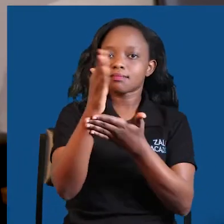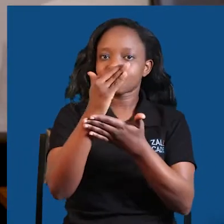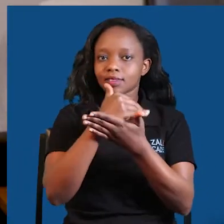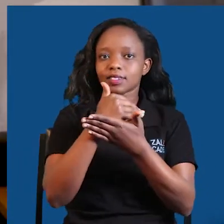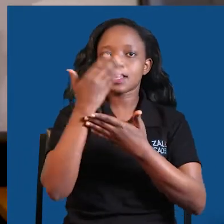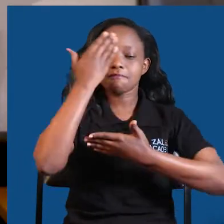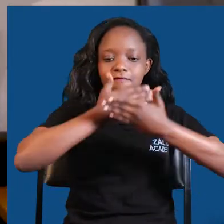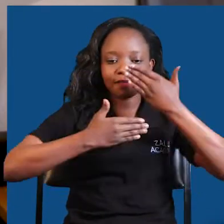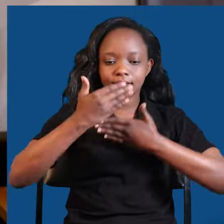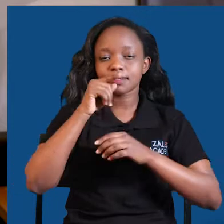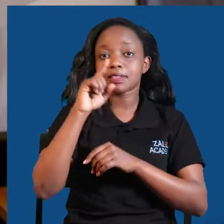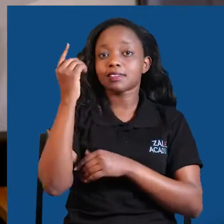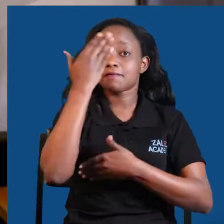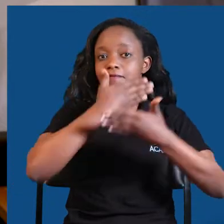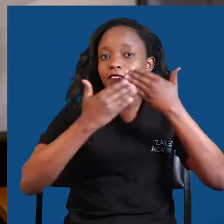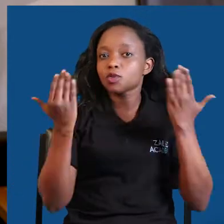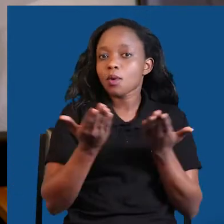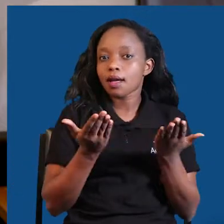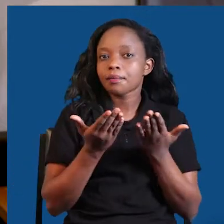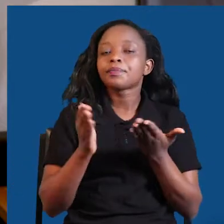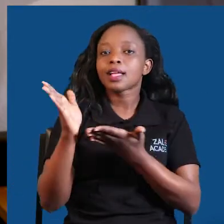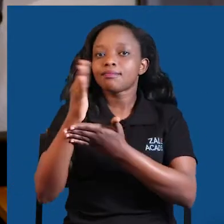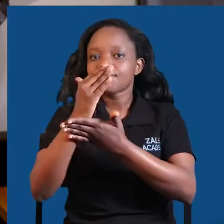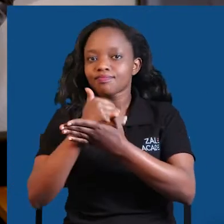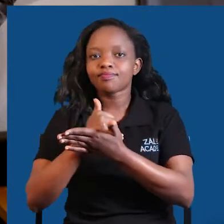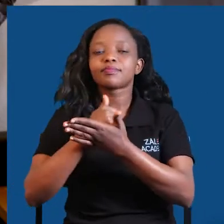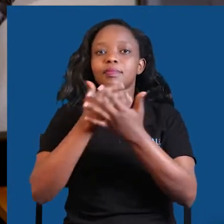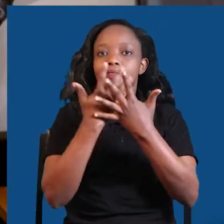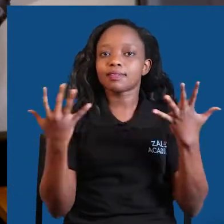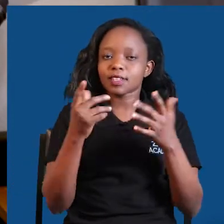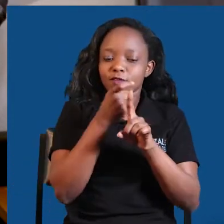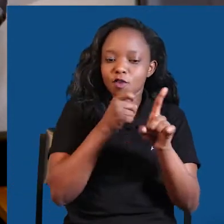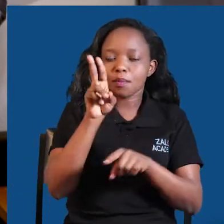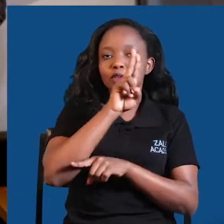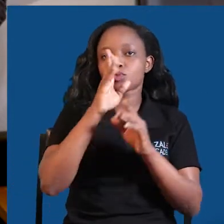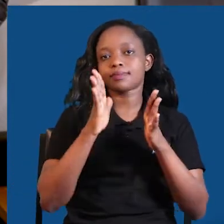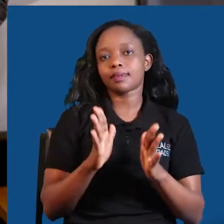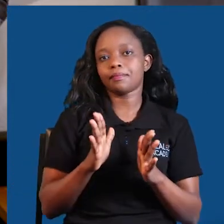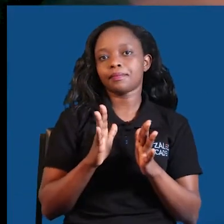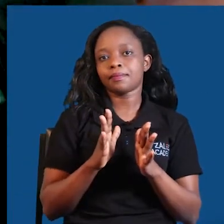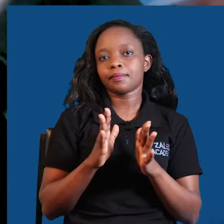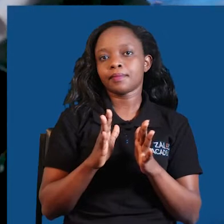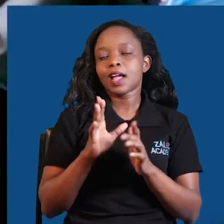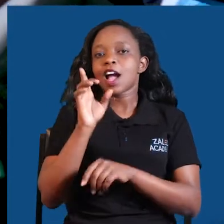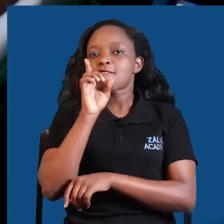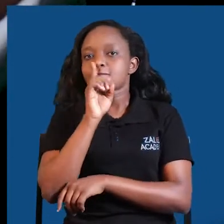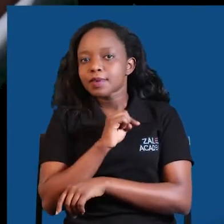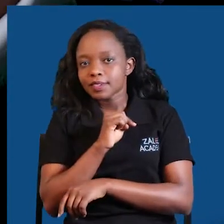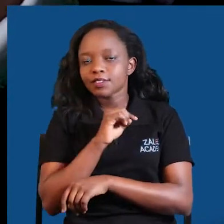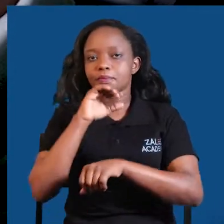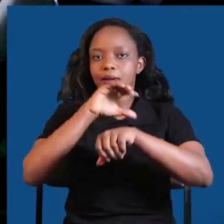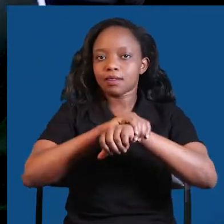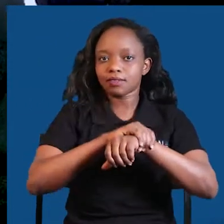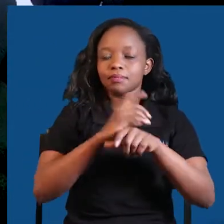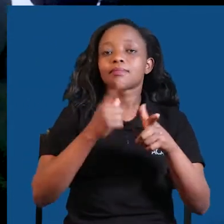requirement gathering phase. So this is the phase where you go and now gather requirements from the users. So then after now you've